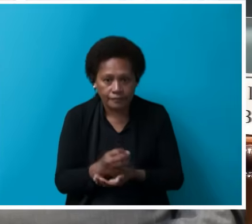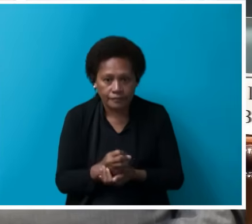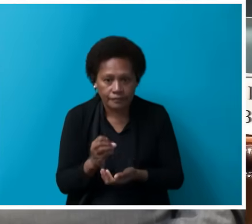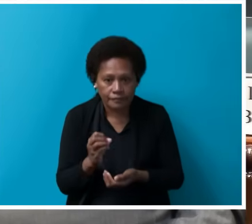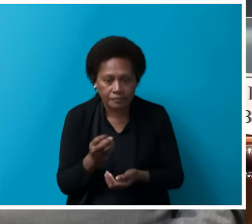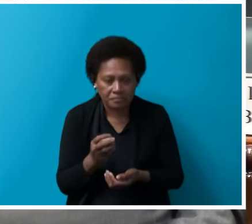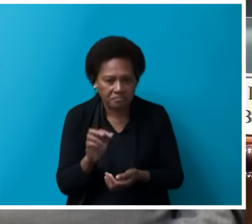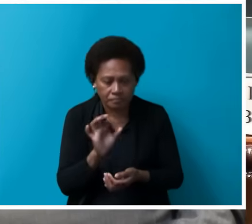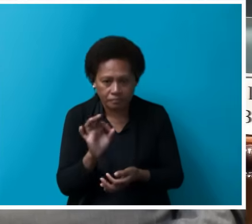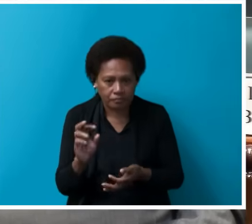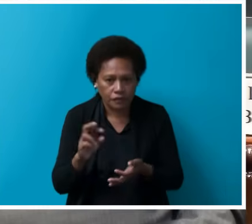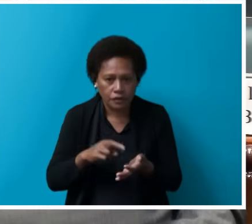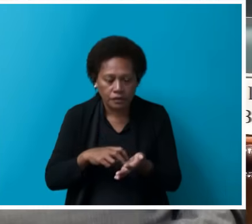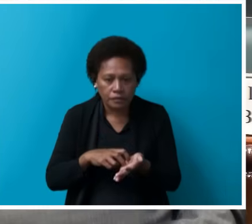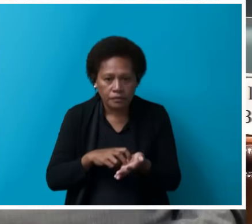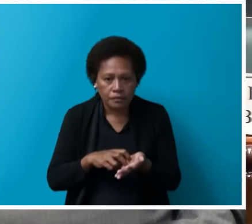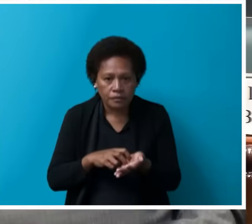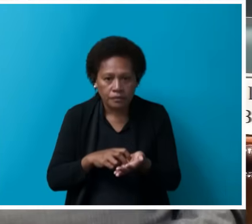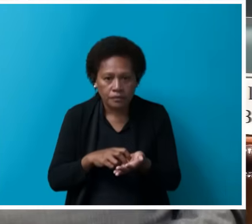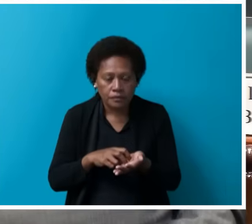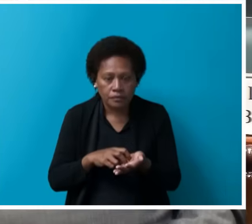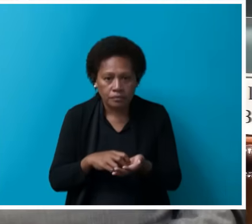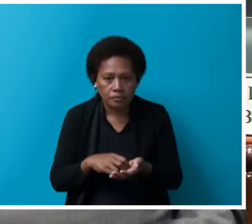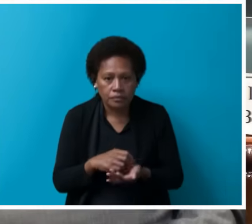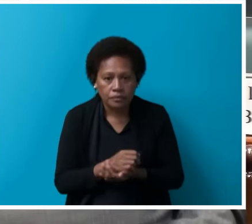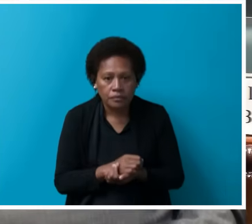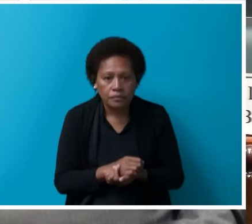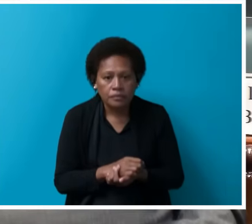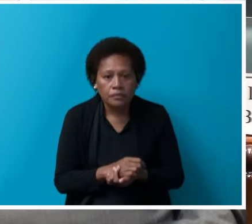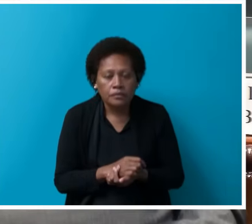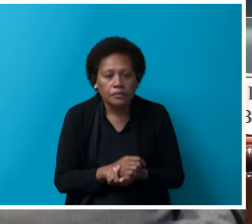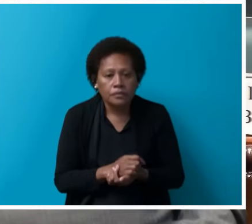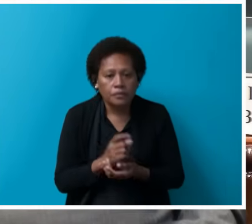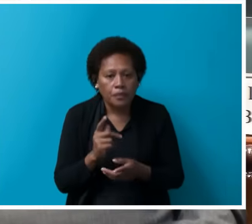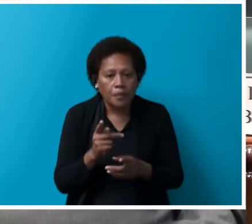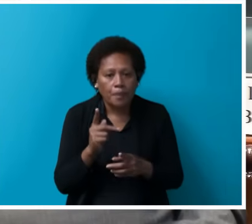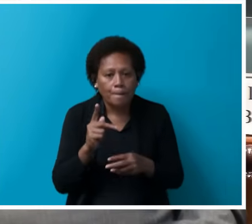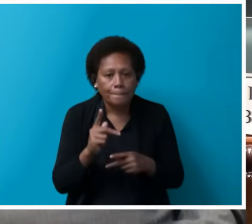economic performance, but rather due to conscious pro-policy reforms.